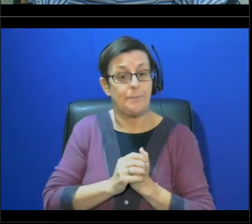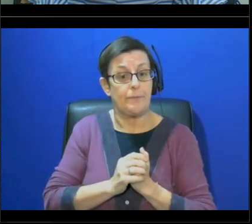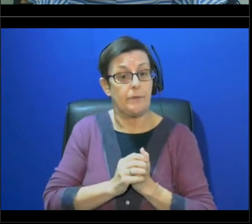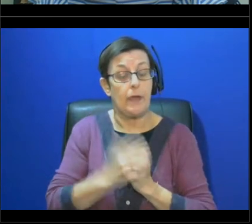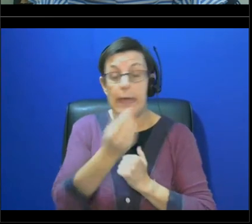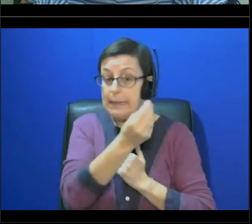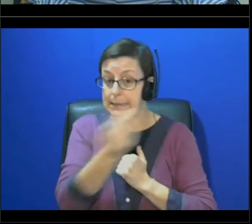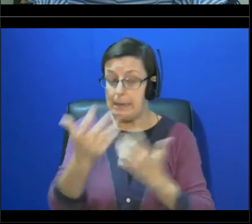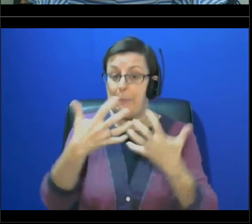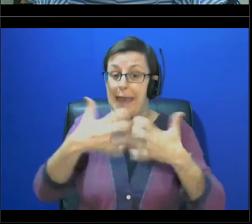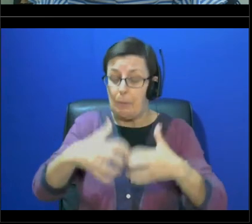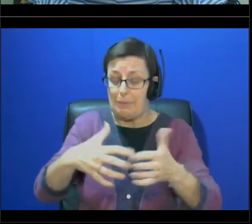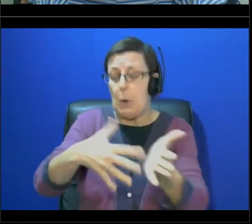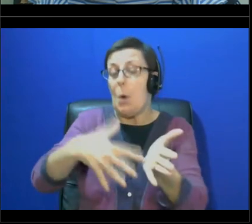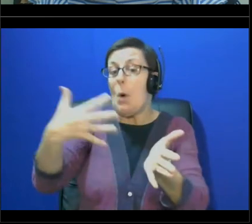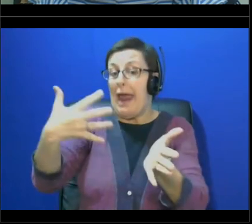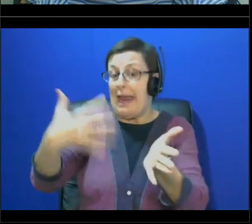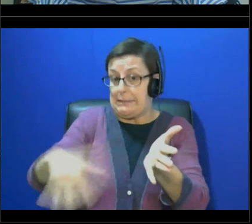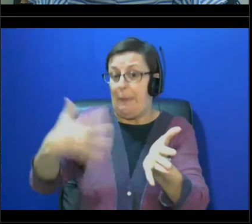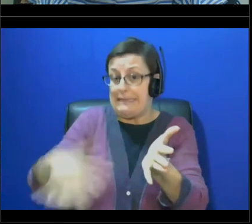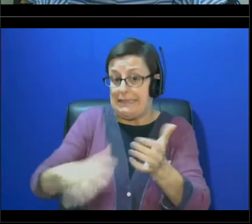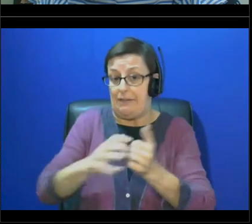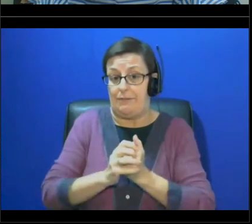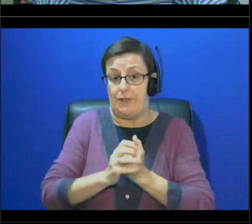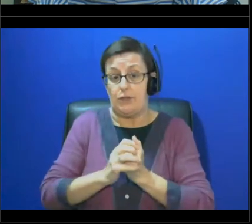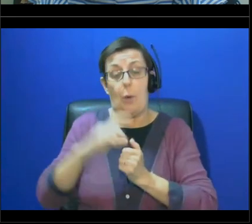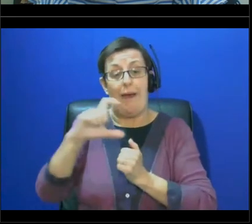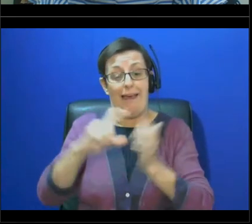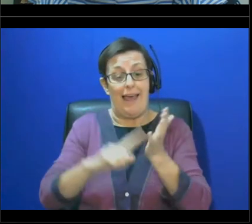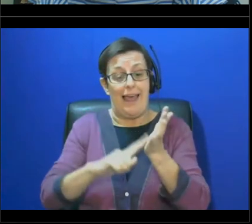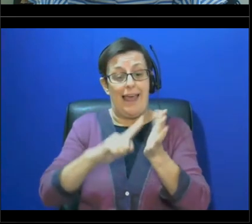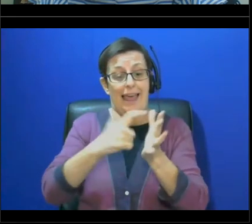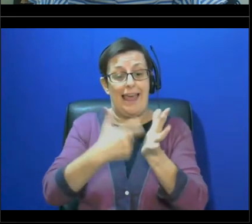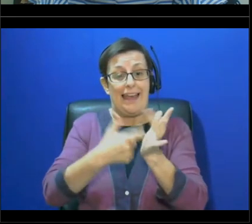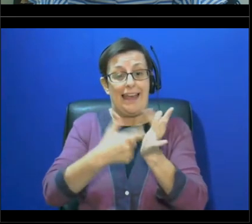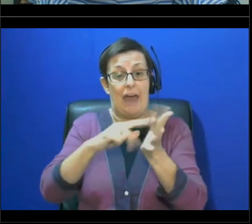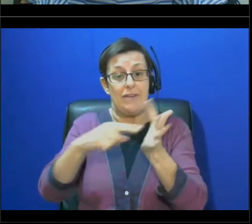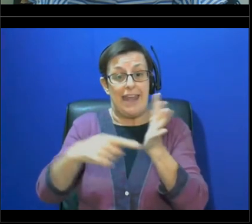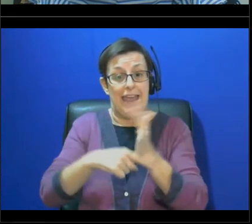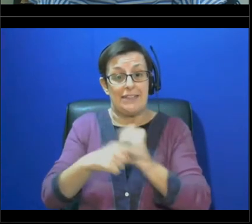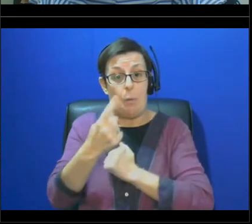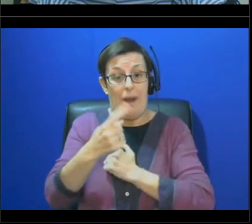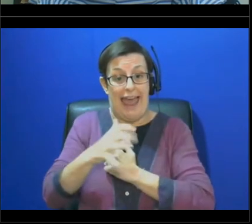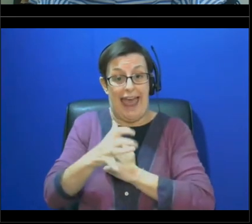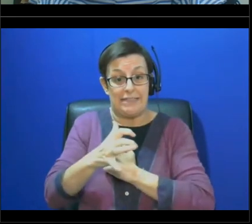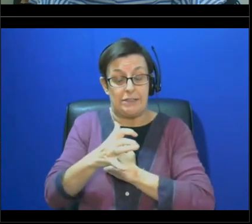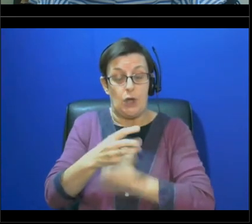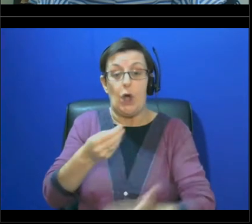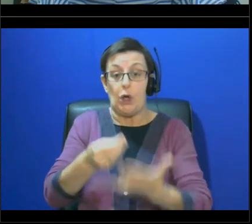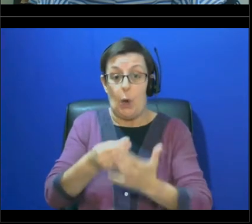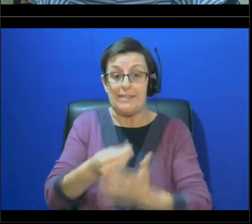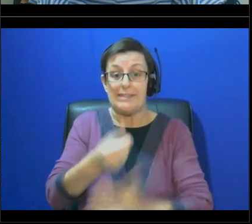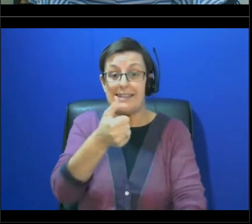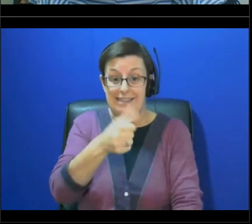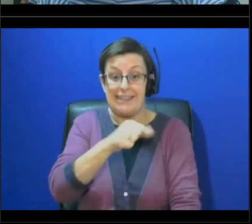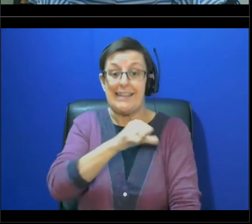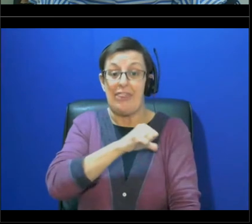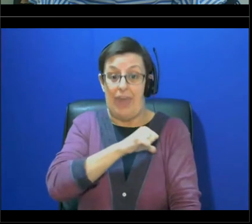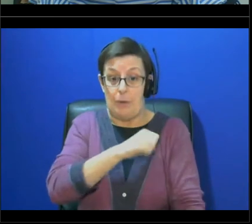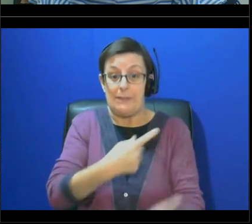incredibly expensive. So our one-handed clarinet that I've mentioned a few times is £6,000. Some of our equipment